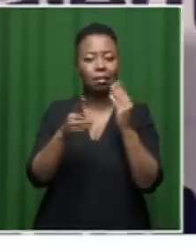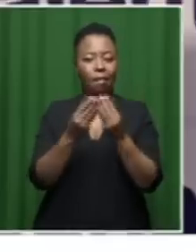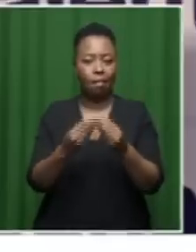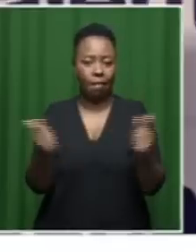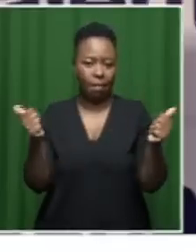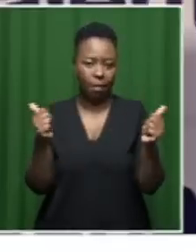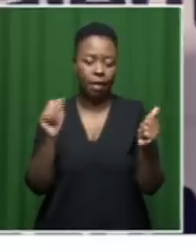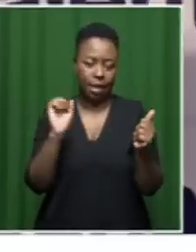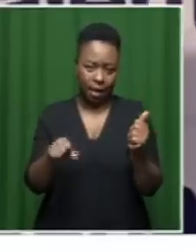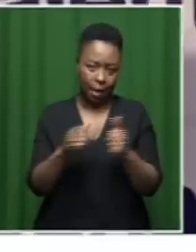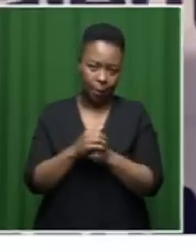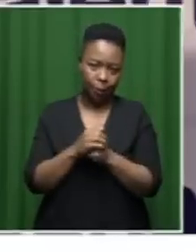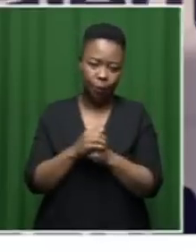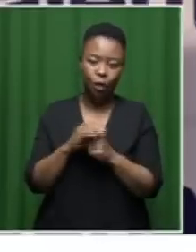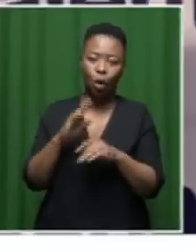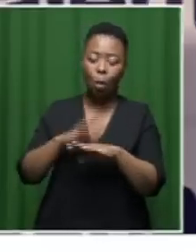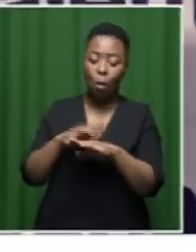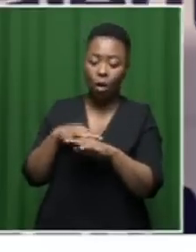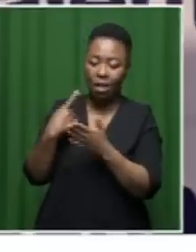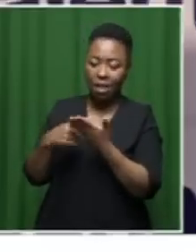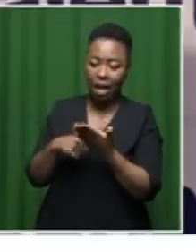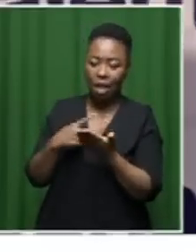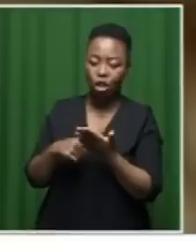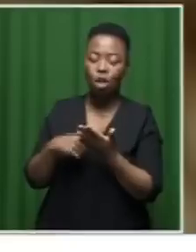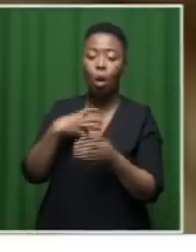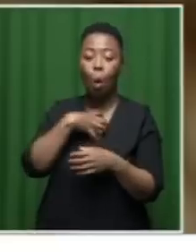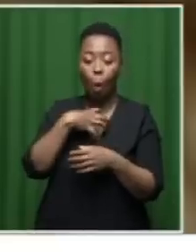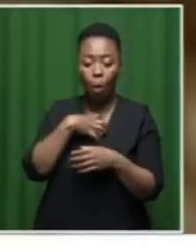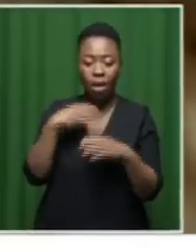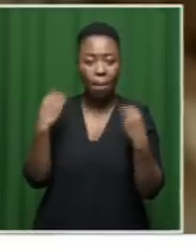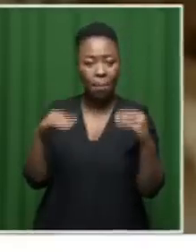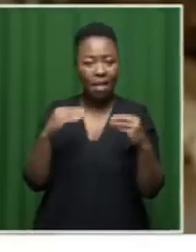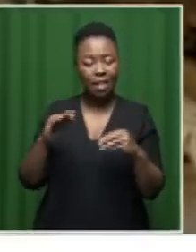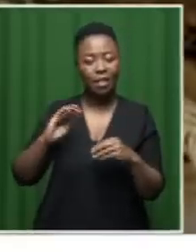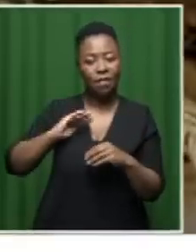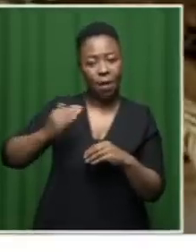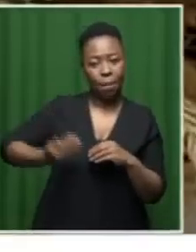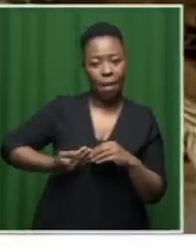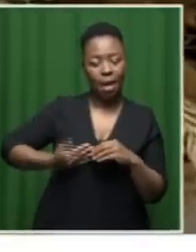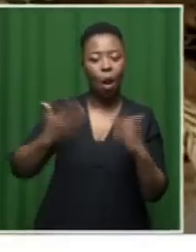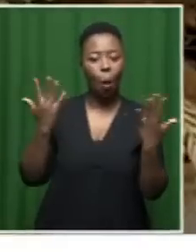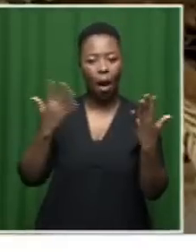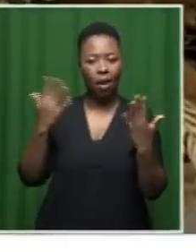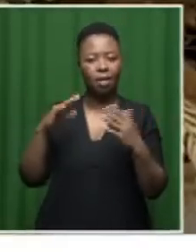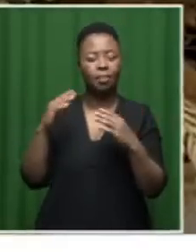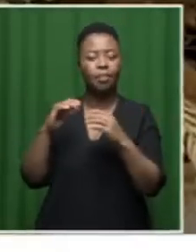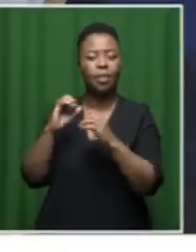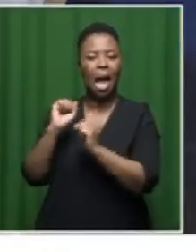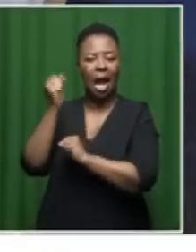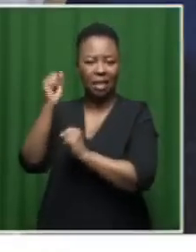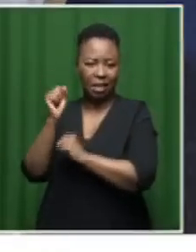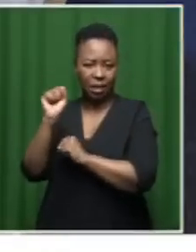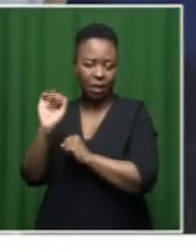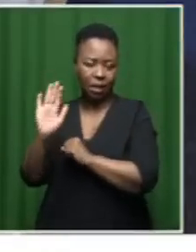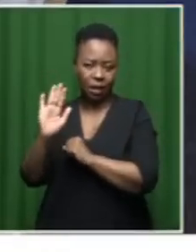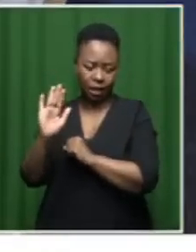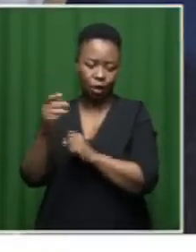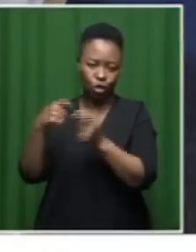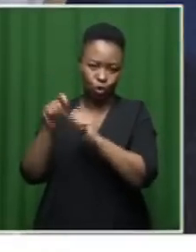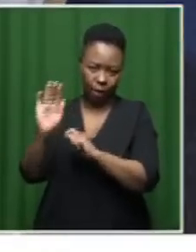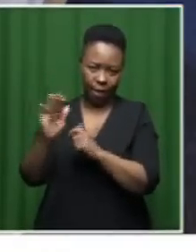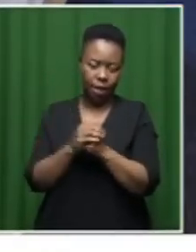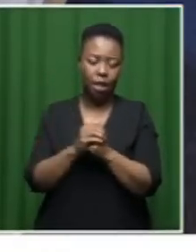were hosted was a discussion on female-owned businesses, particularly those in the artisan trade. This session explored their journey and